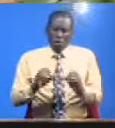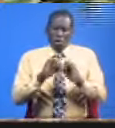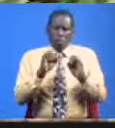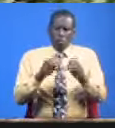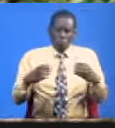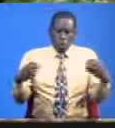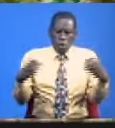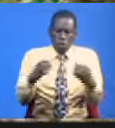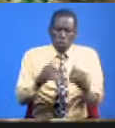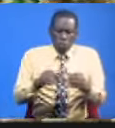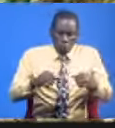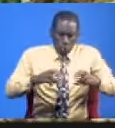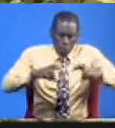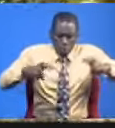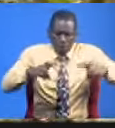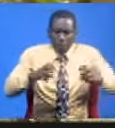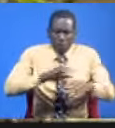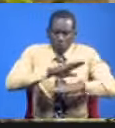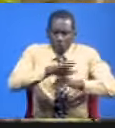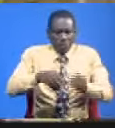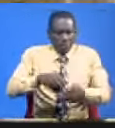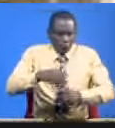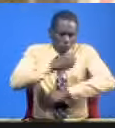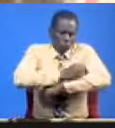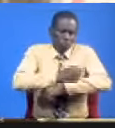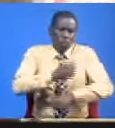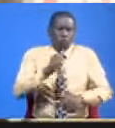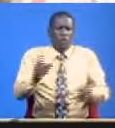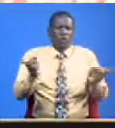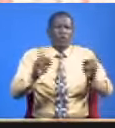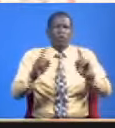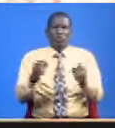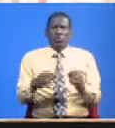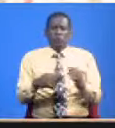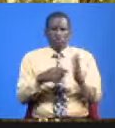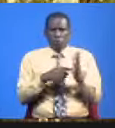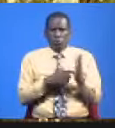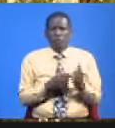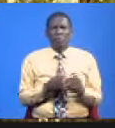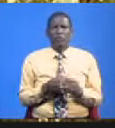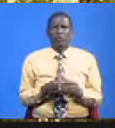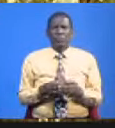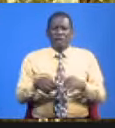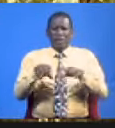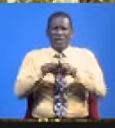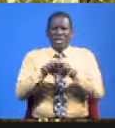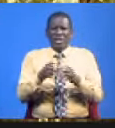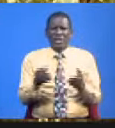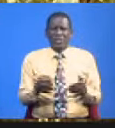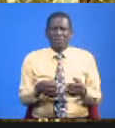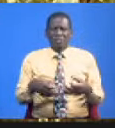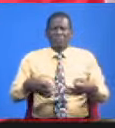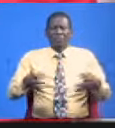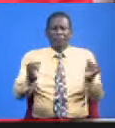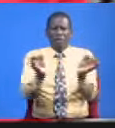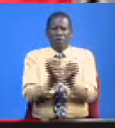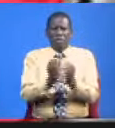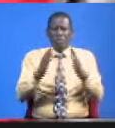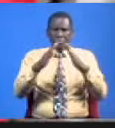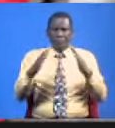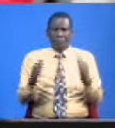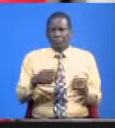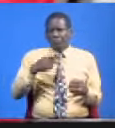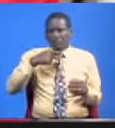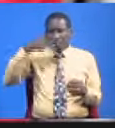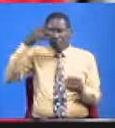institution. It does not even reflect. It is a kind of a family house. Parents